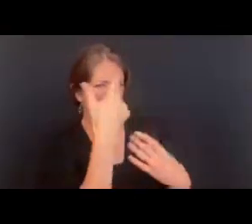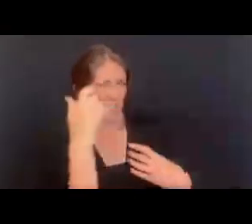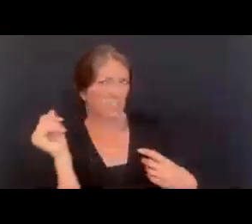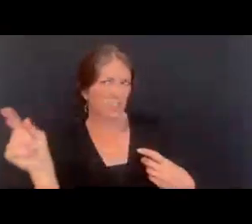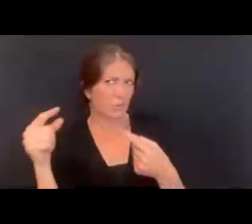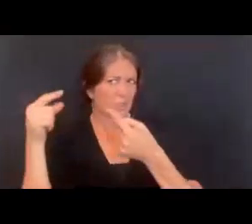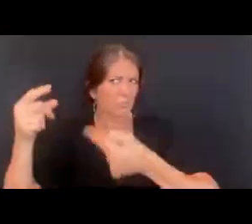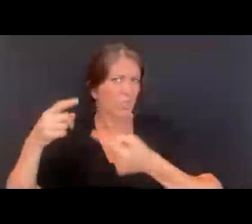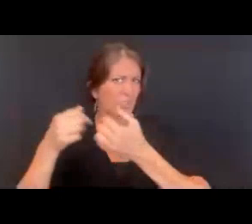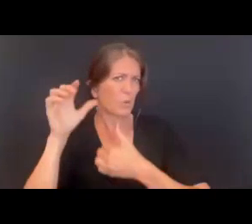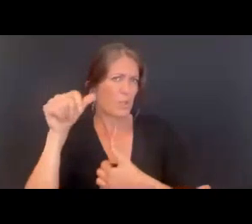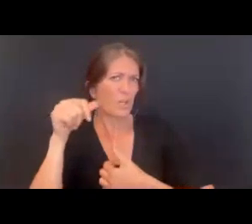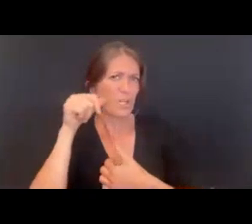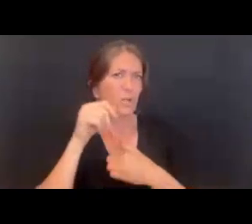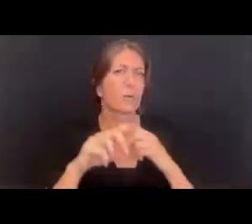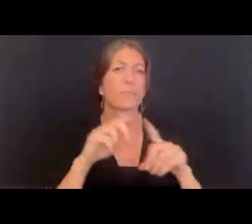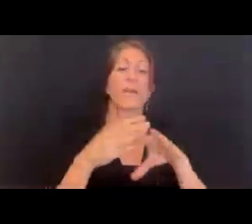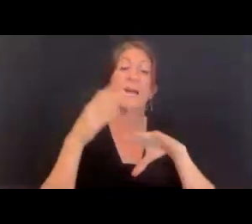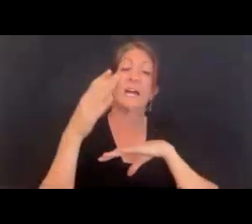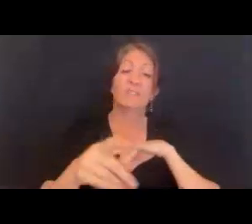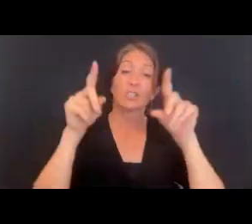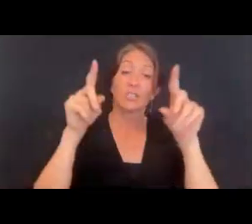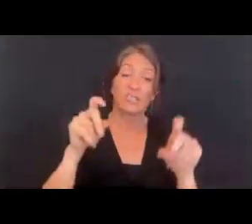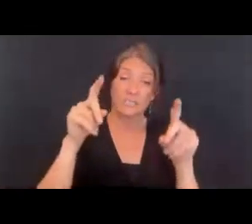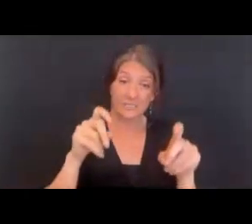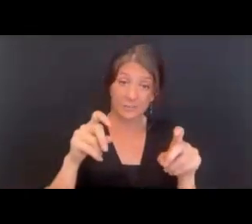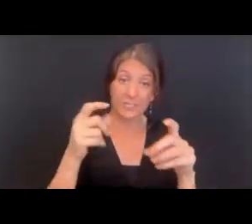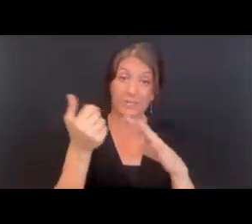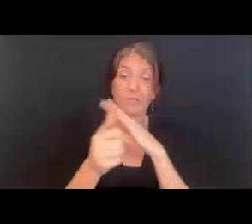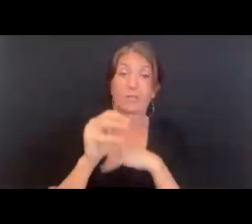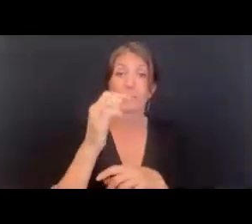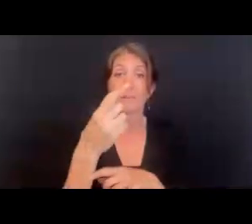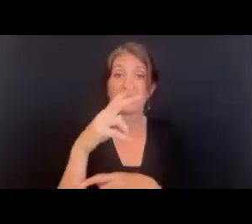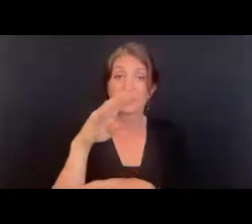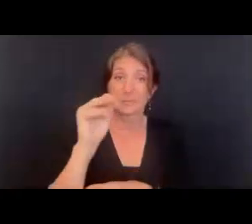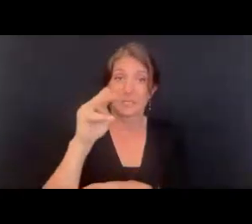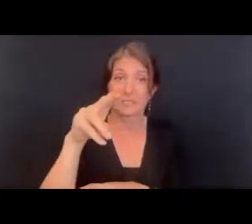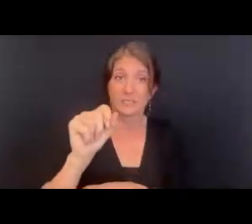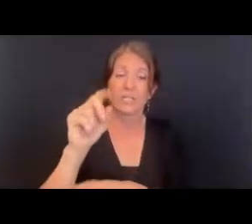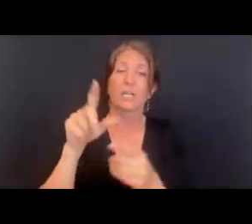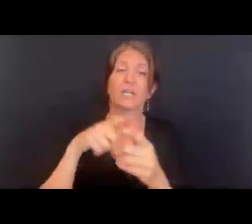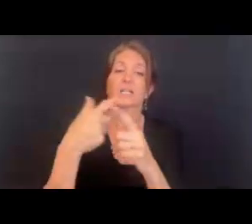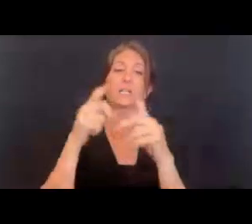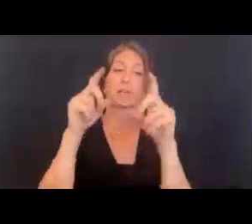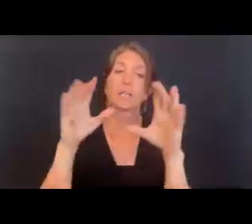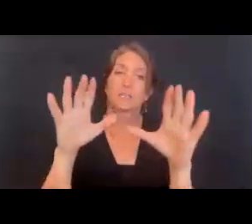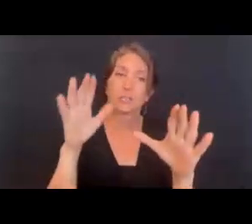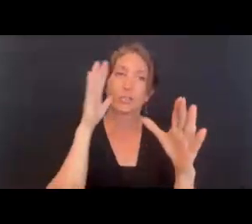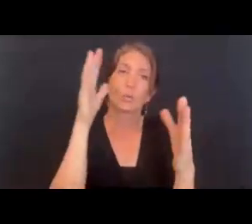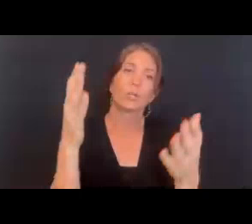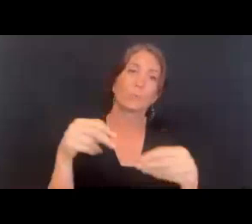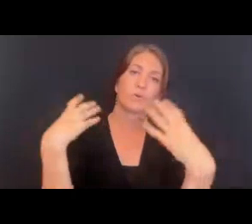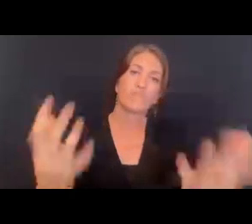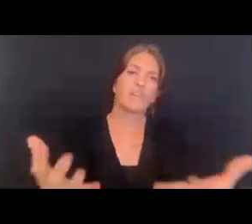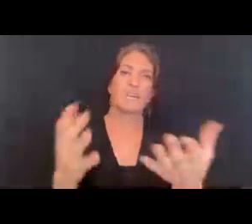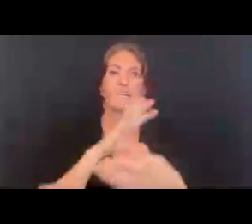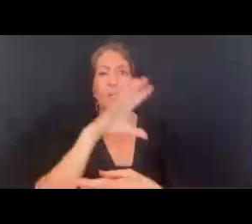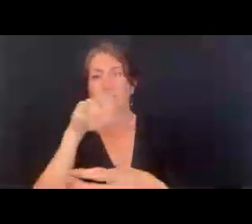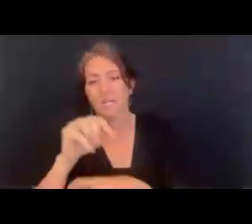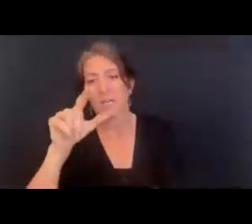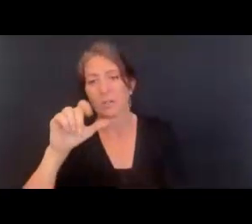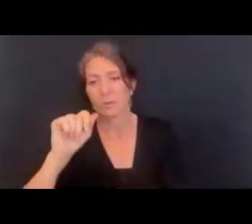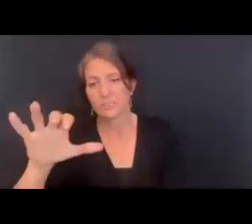assessment, Maximus, who's the assessor, would provide the participant with their LOC score sheet. And if they did meet